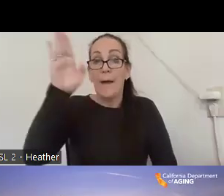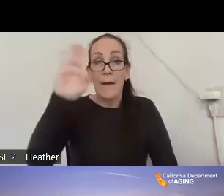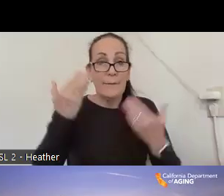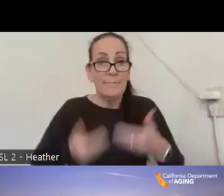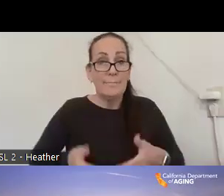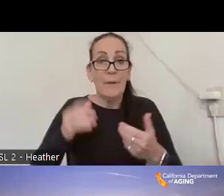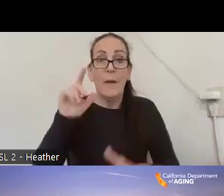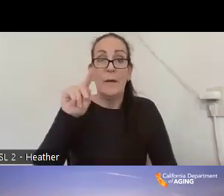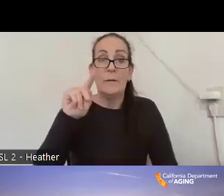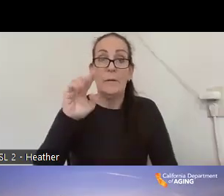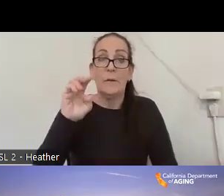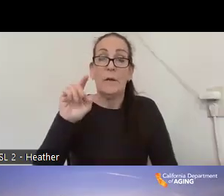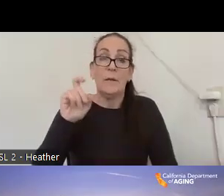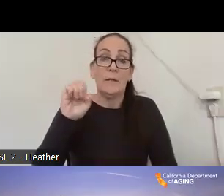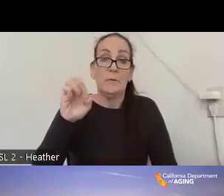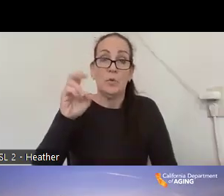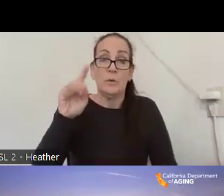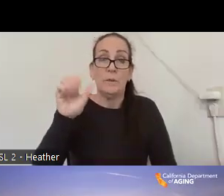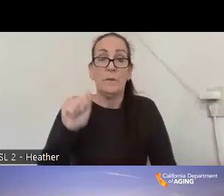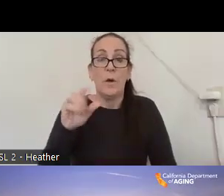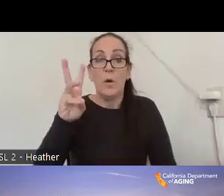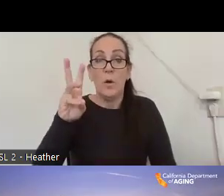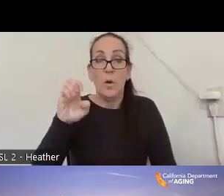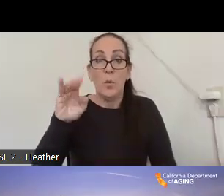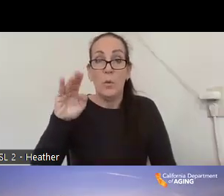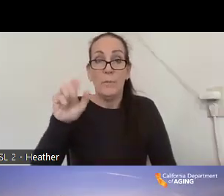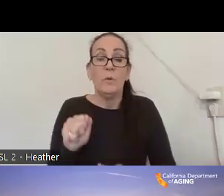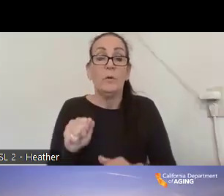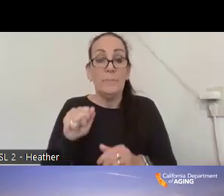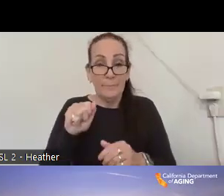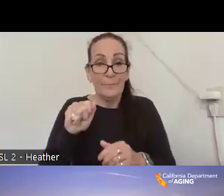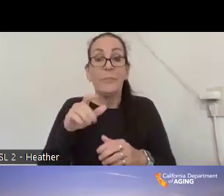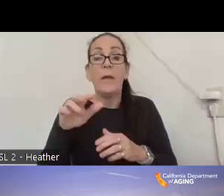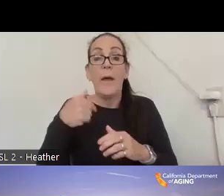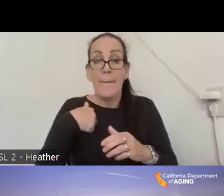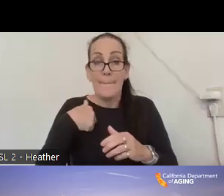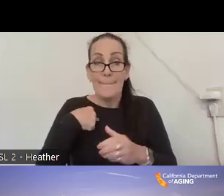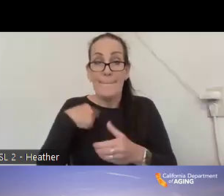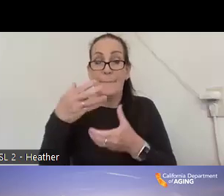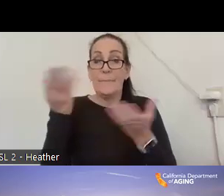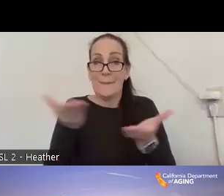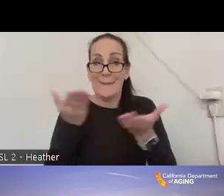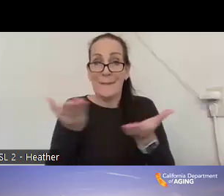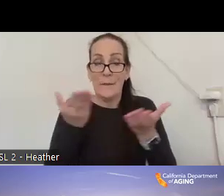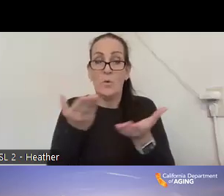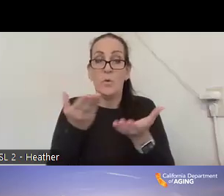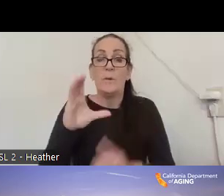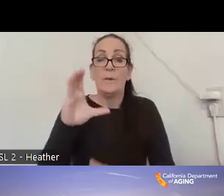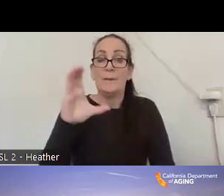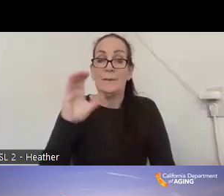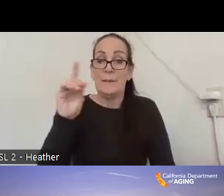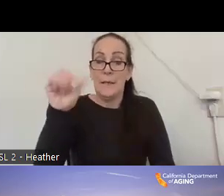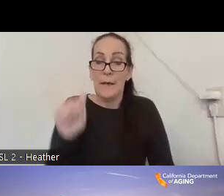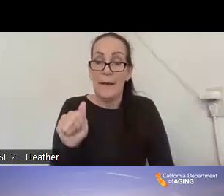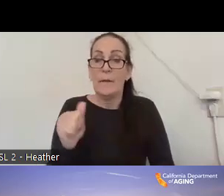one of the project directors here, Division of Policy Research and Engagement at CDA. So I just want to say thank you so